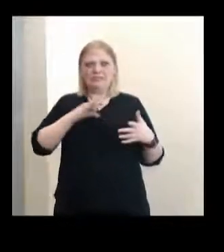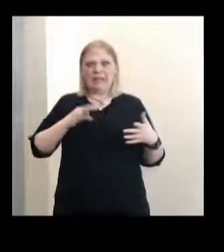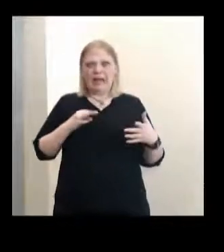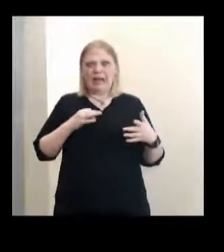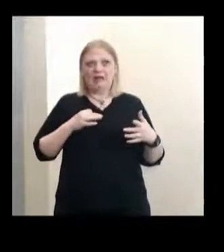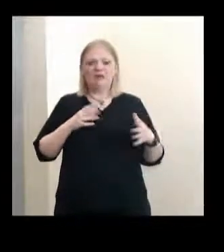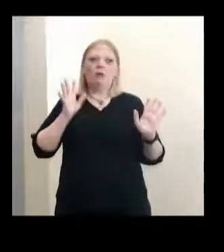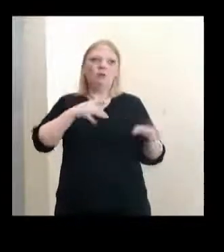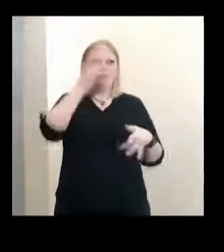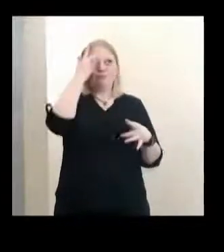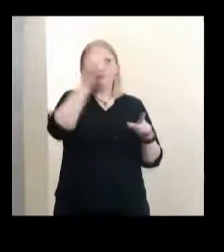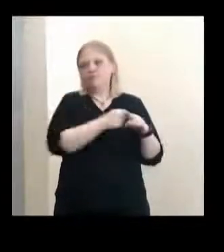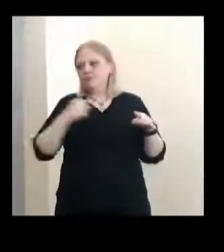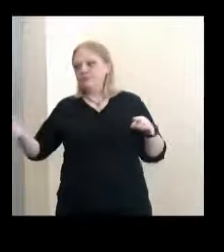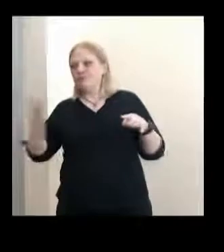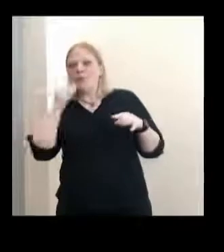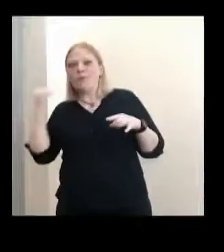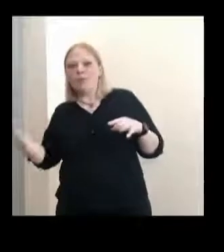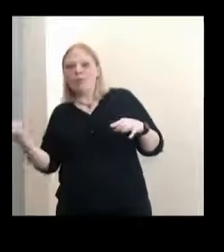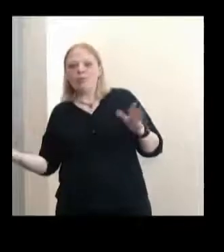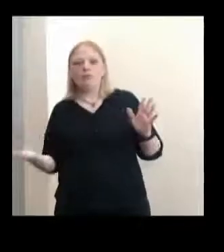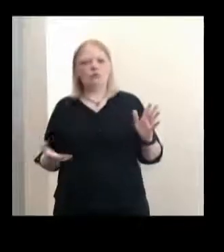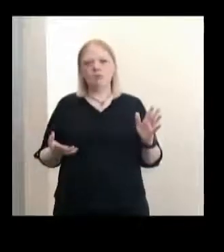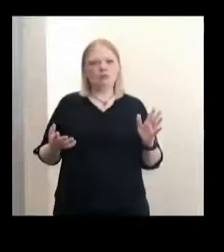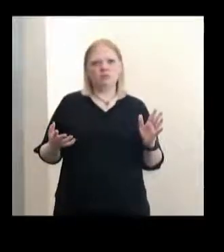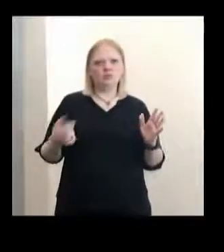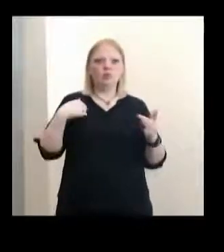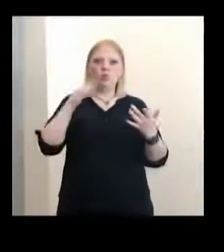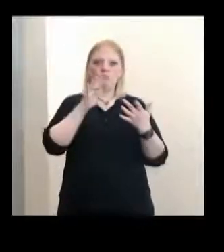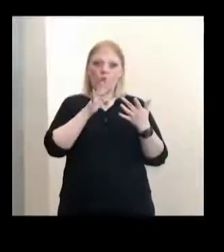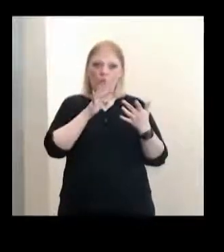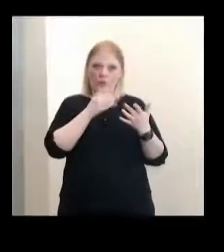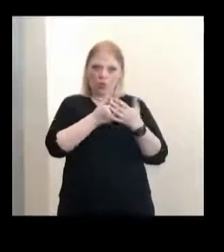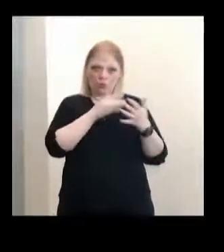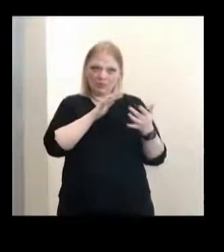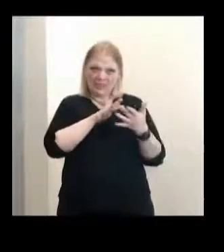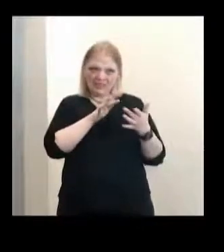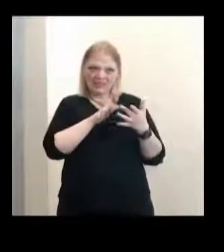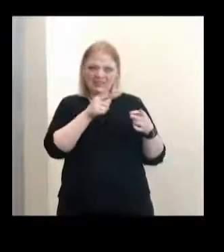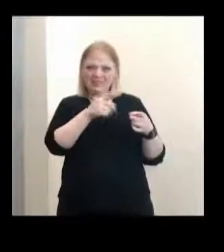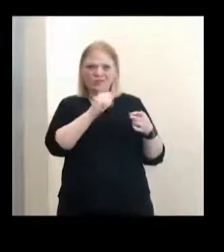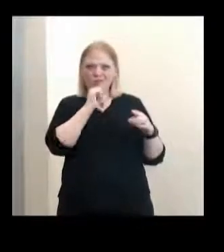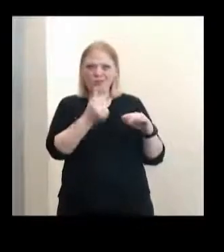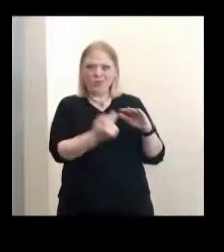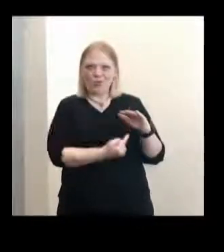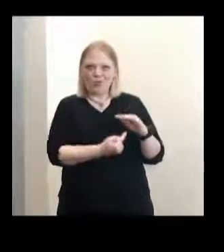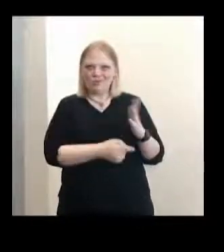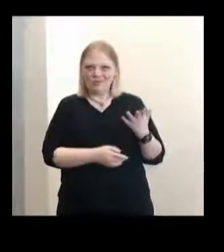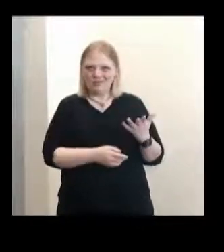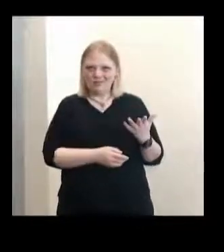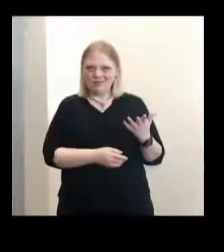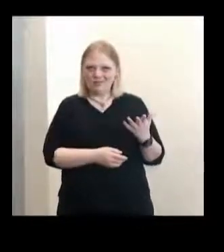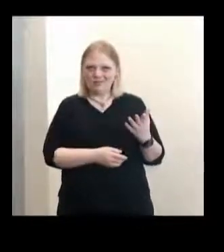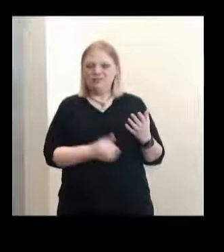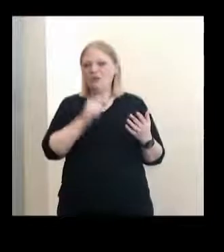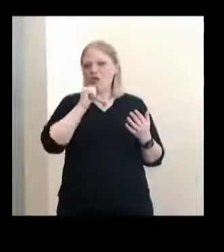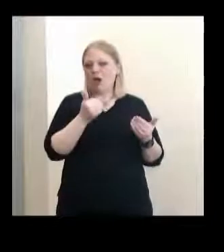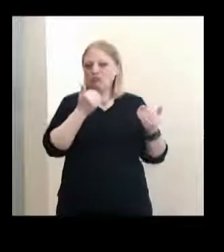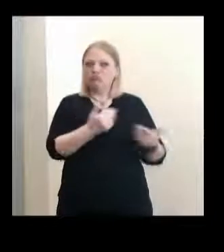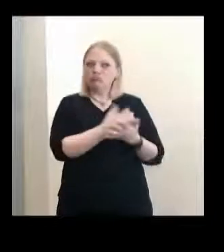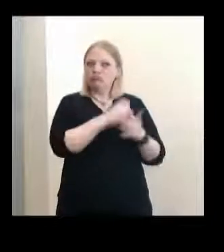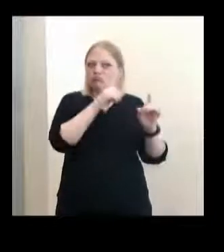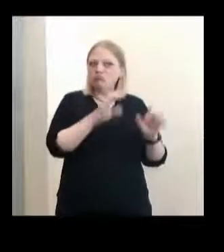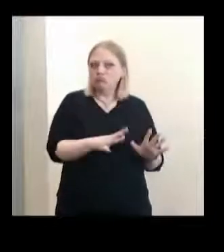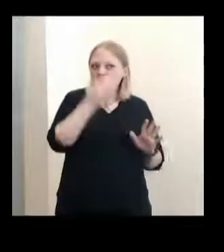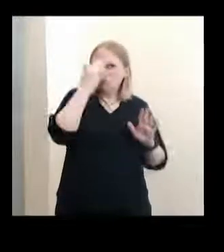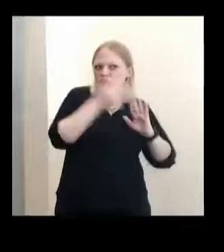that have been close contacts and are not quarantining. They're not getting tested to know their status. So